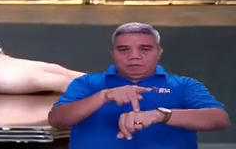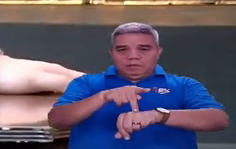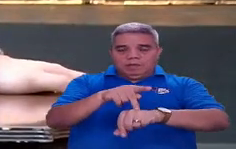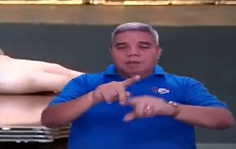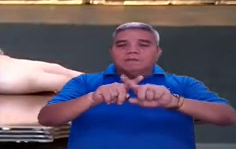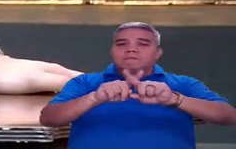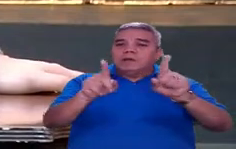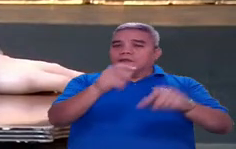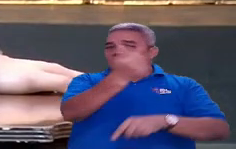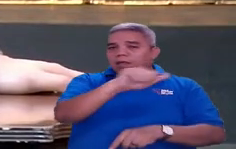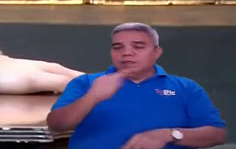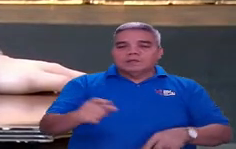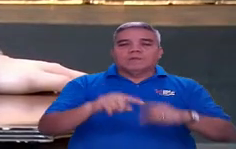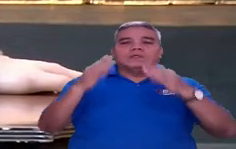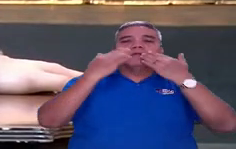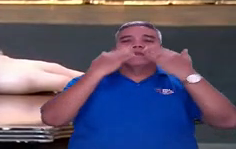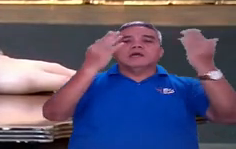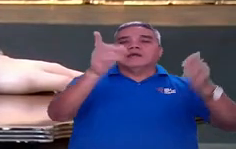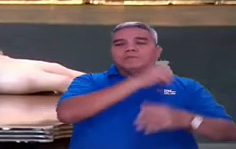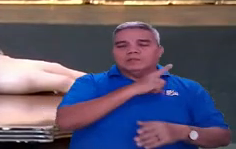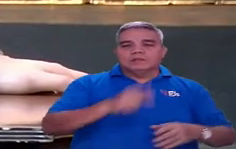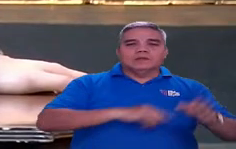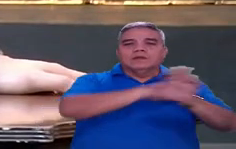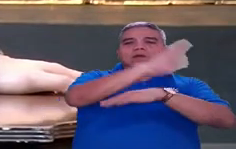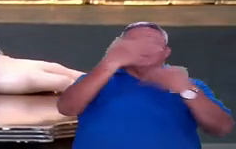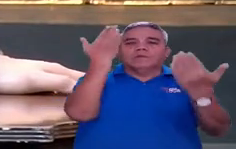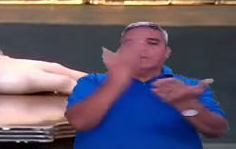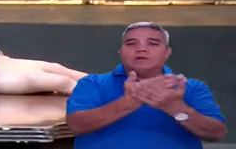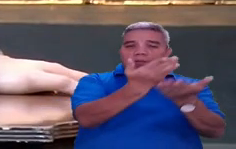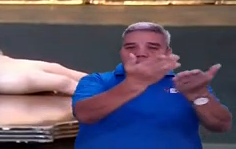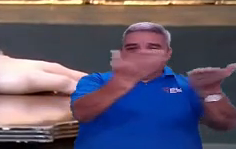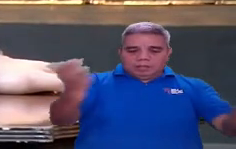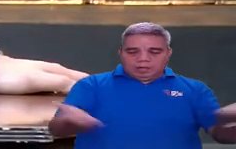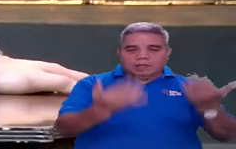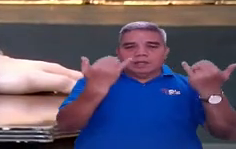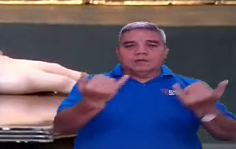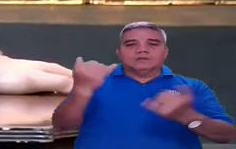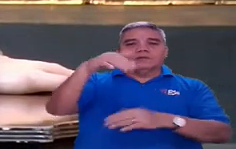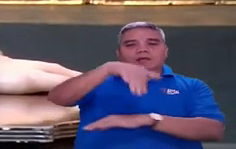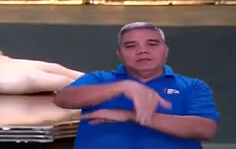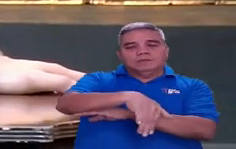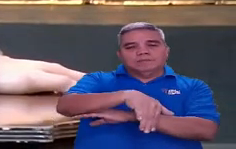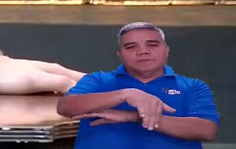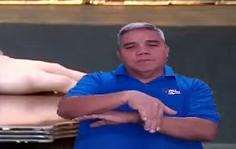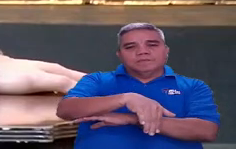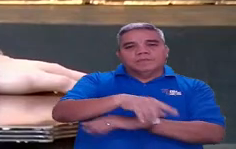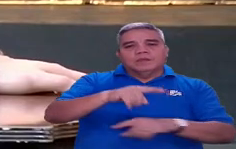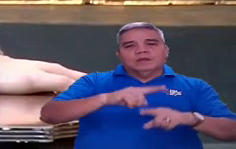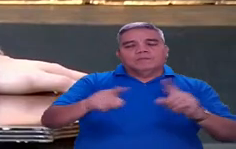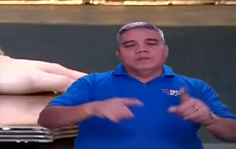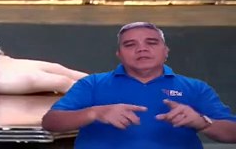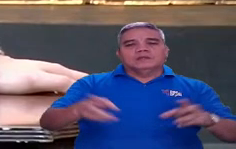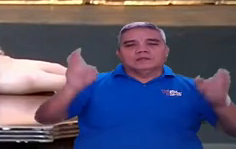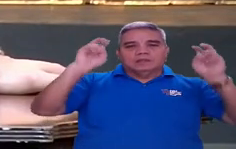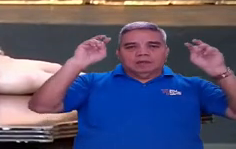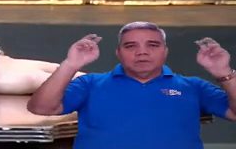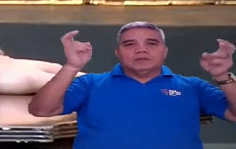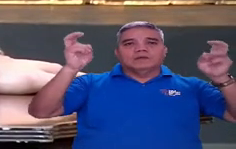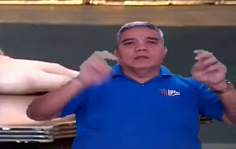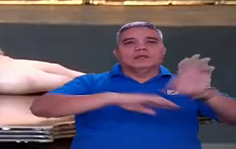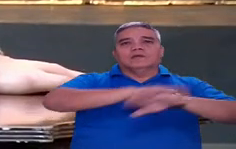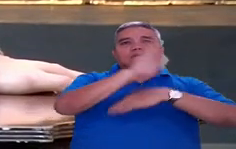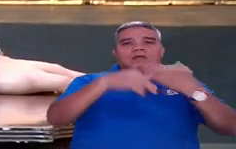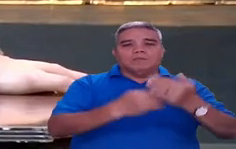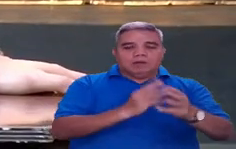well. But at any rate, we're so thankful to the Lord for all of you that are here today. And tonight, as our emphasis in this missions is